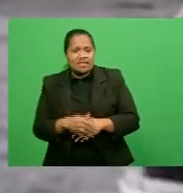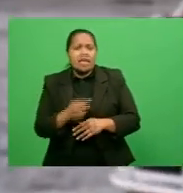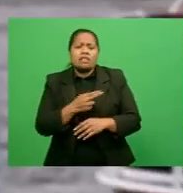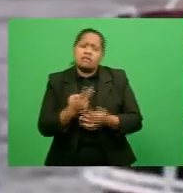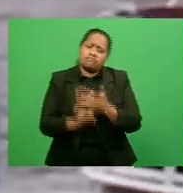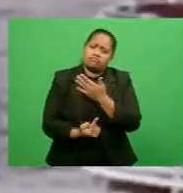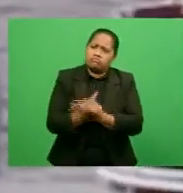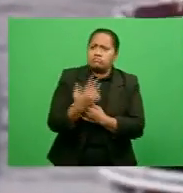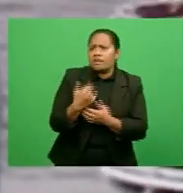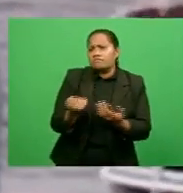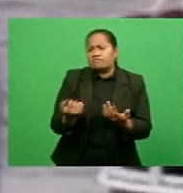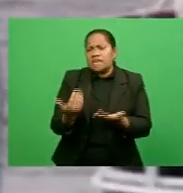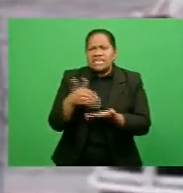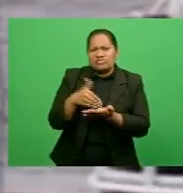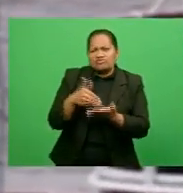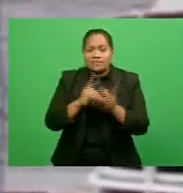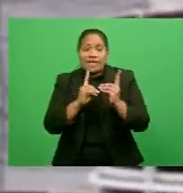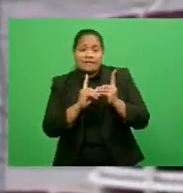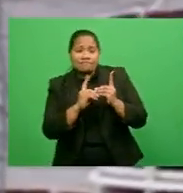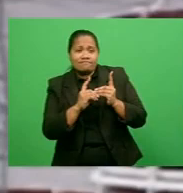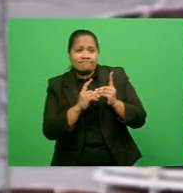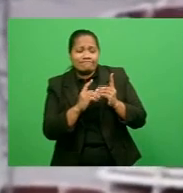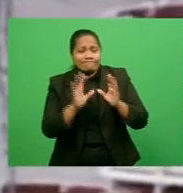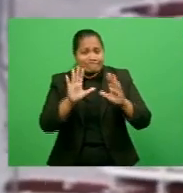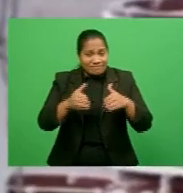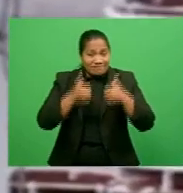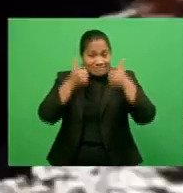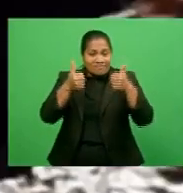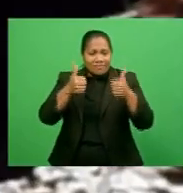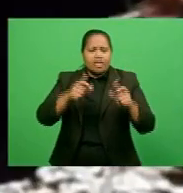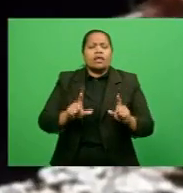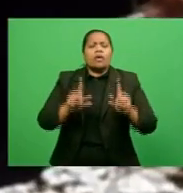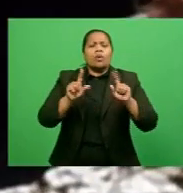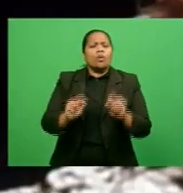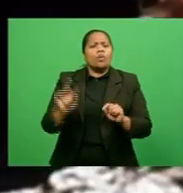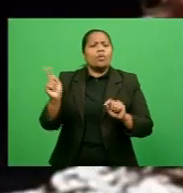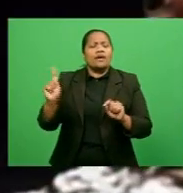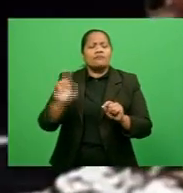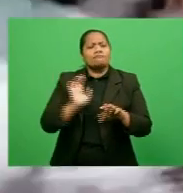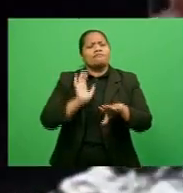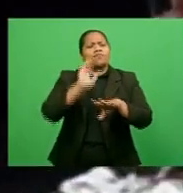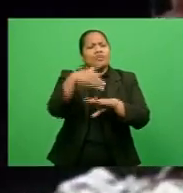had additional advantage of doing overseas